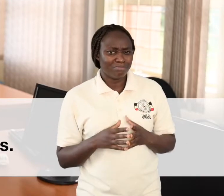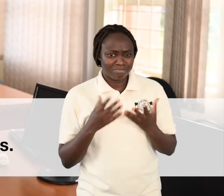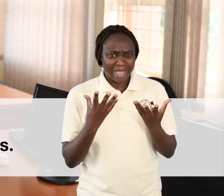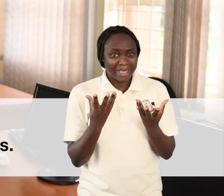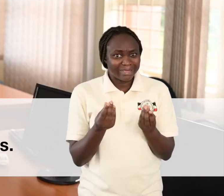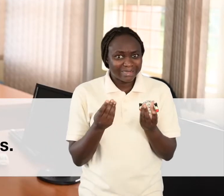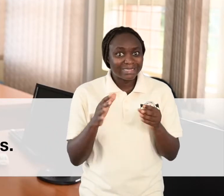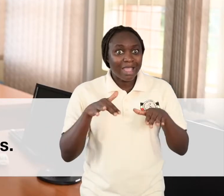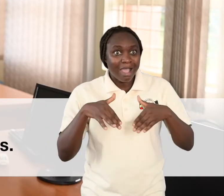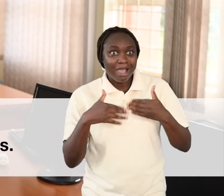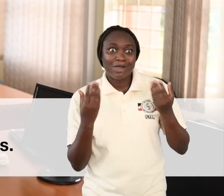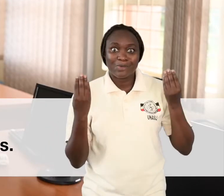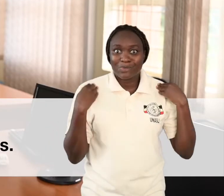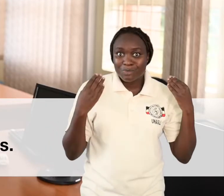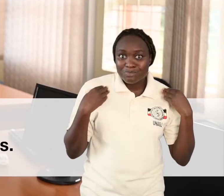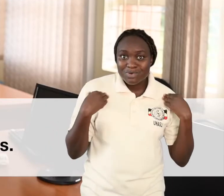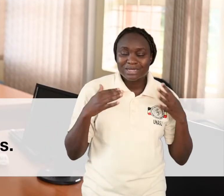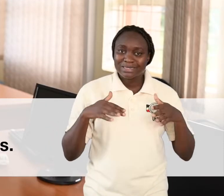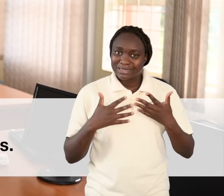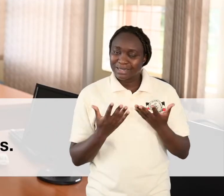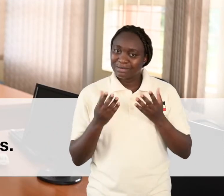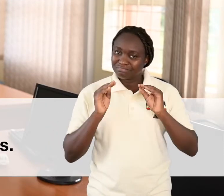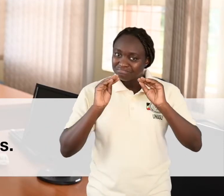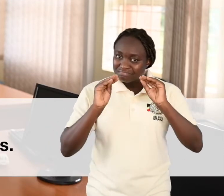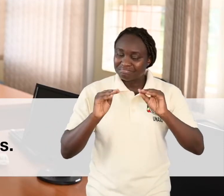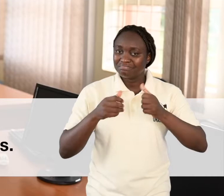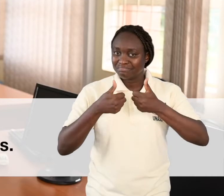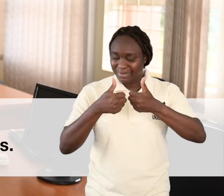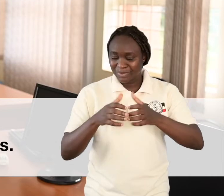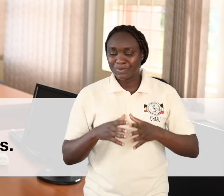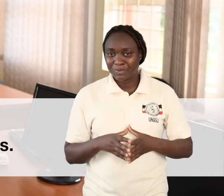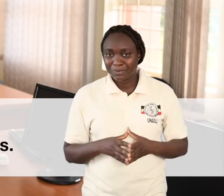easiest way of forming these subsets.